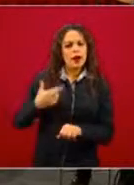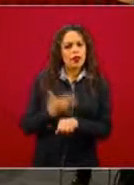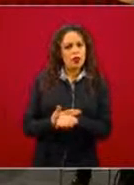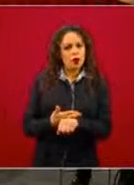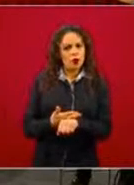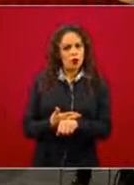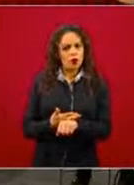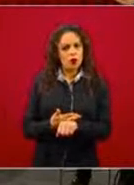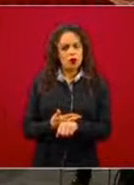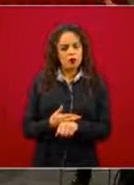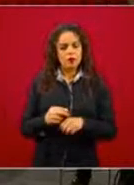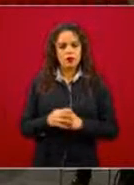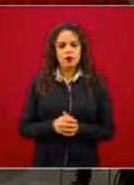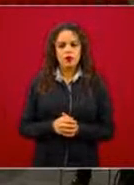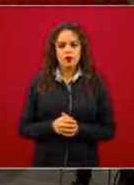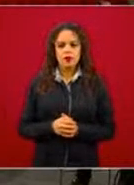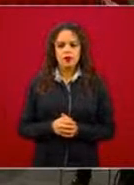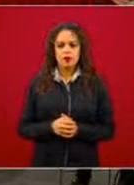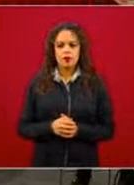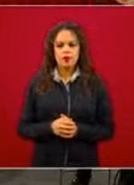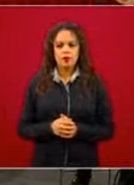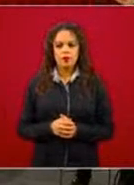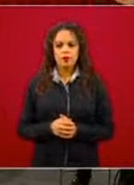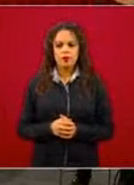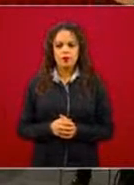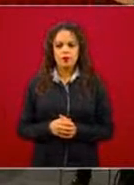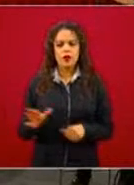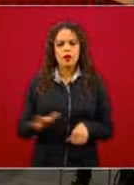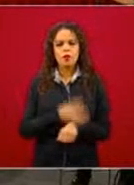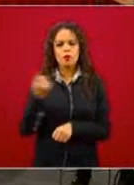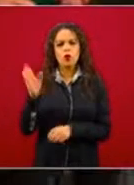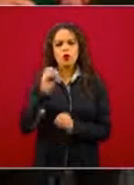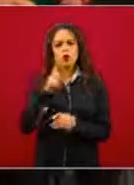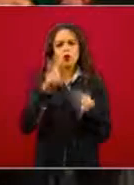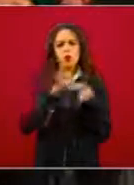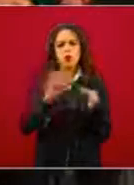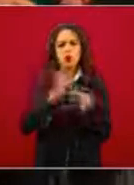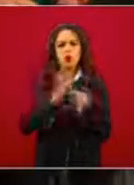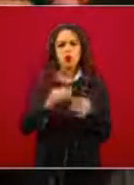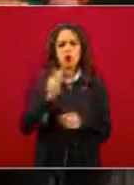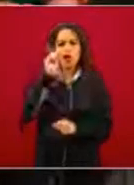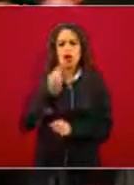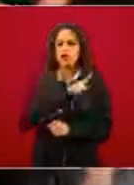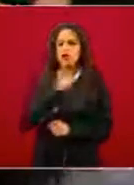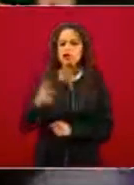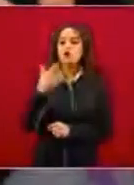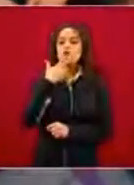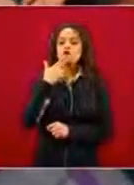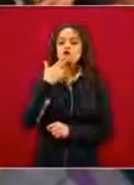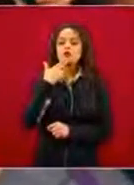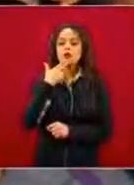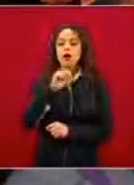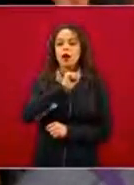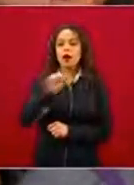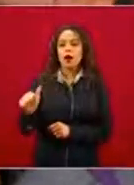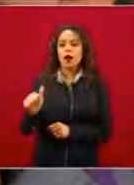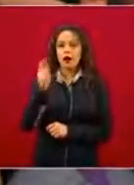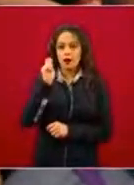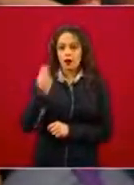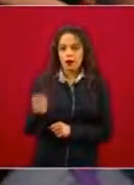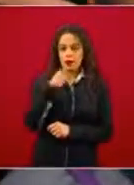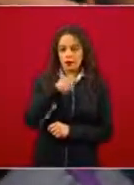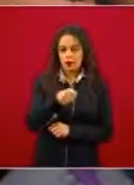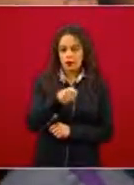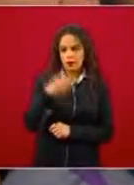Doctor, talking on the meeting that you had with the different governors of state, why didn't they know the